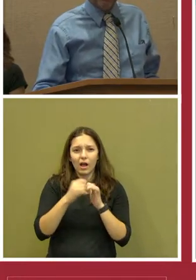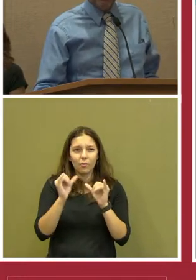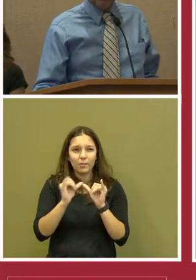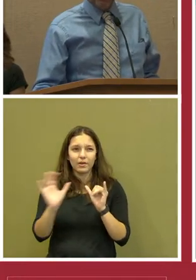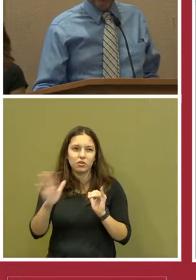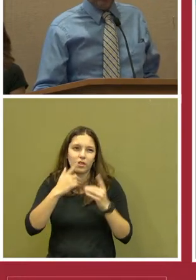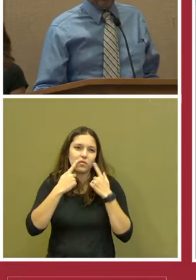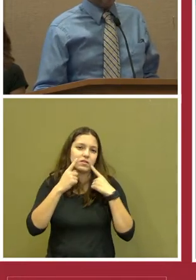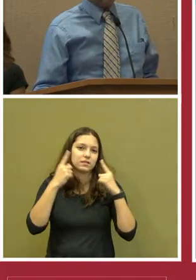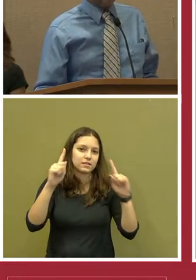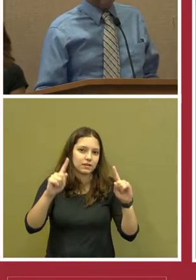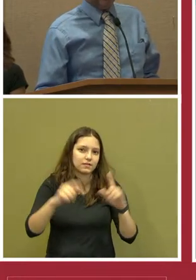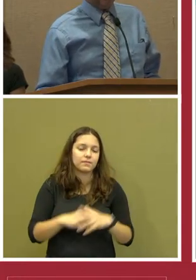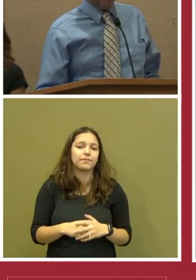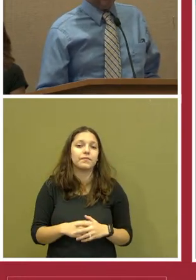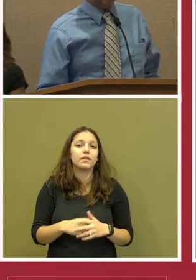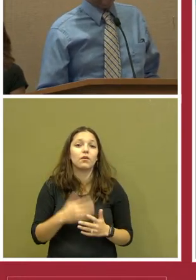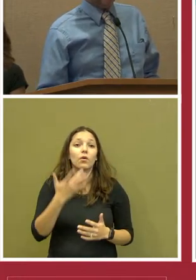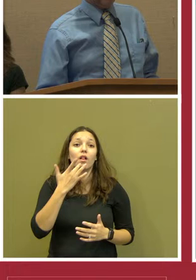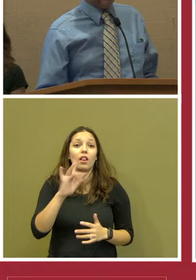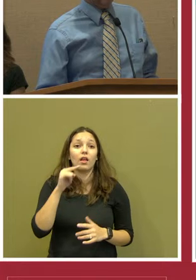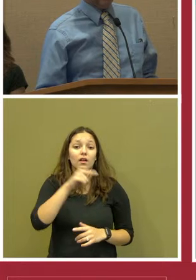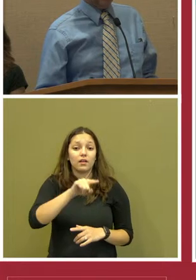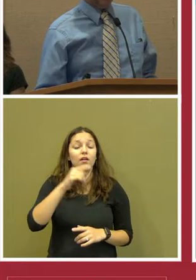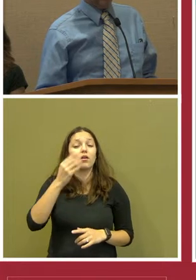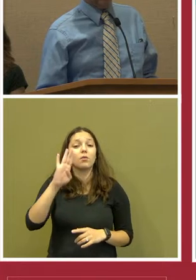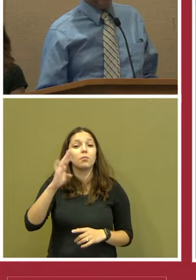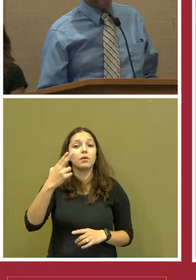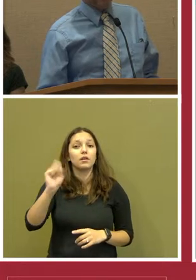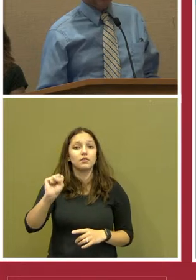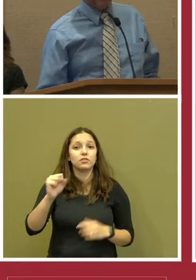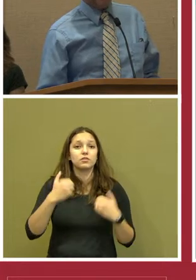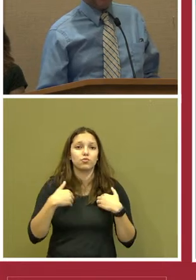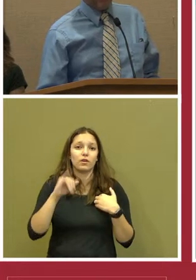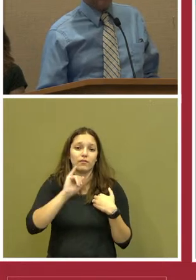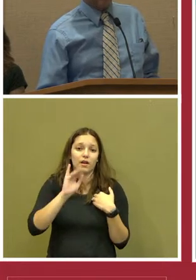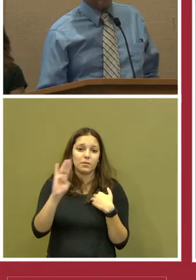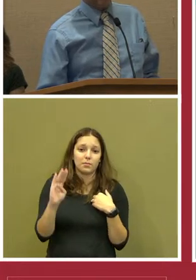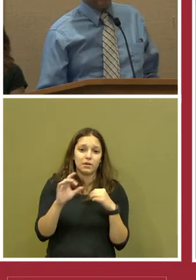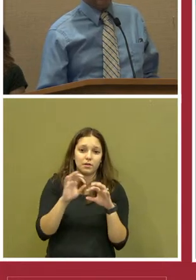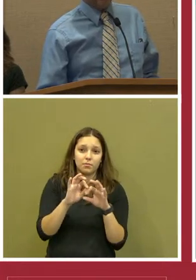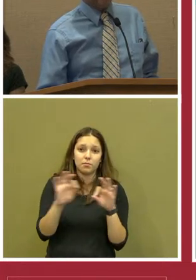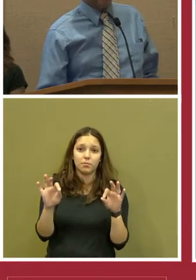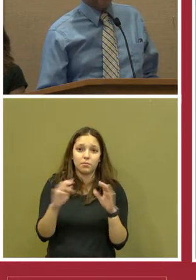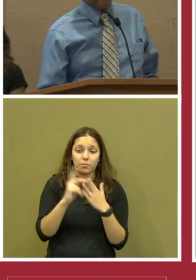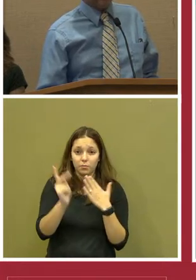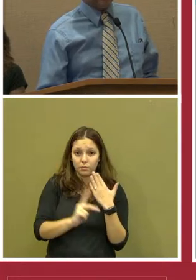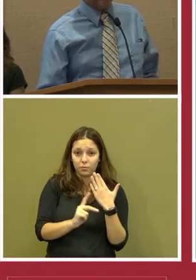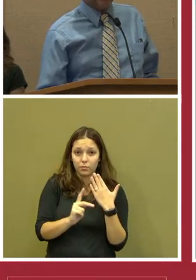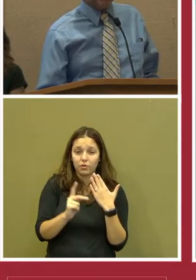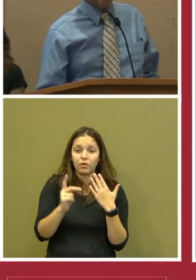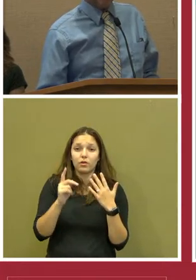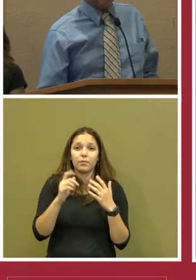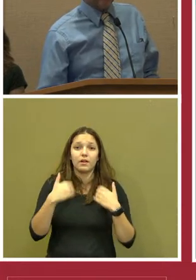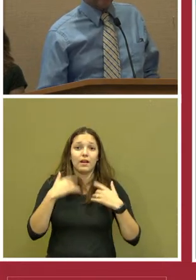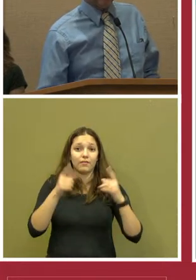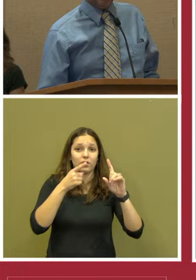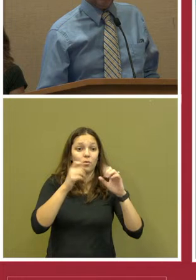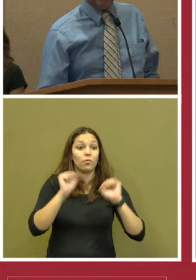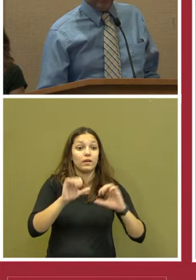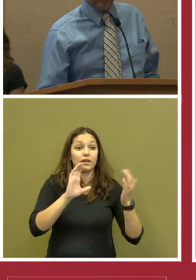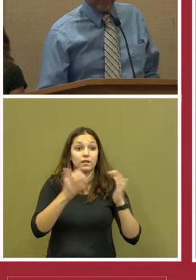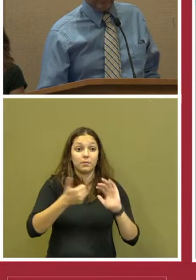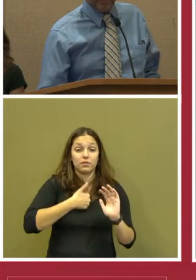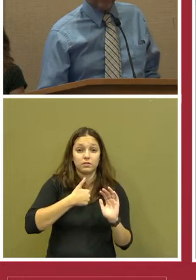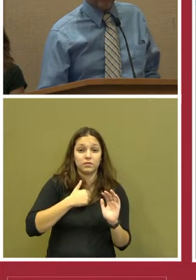success. And we are fortunate at Bend High School to have the IB program and to have a target. We were able to compare ourselves, not just how we were